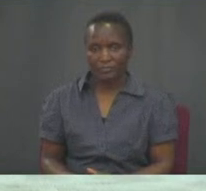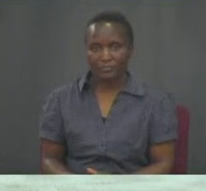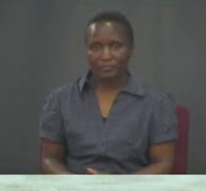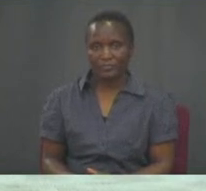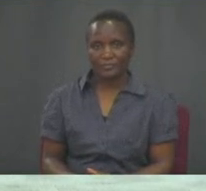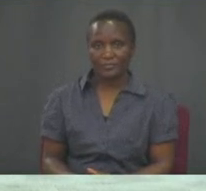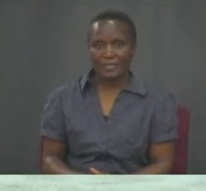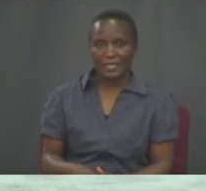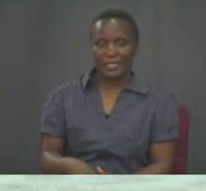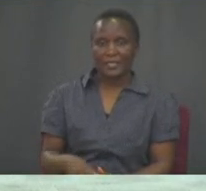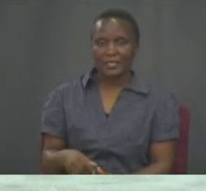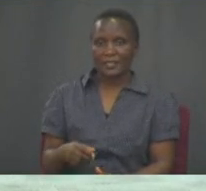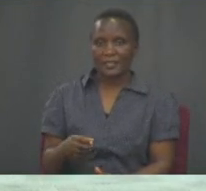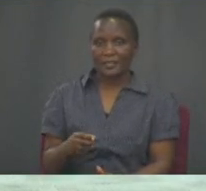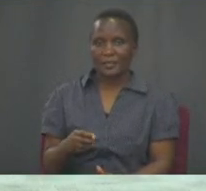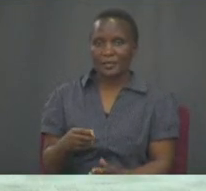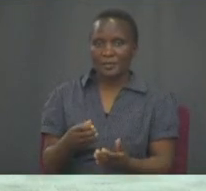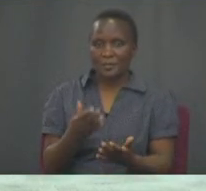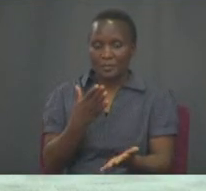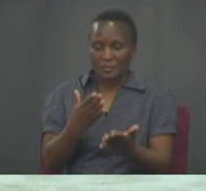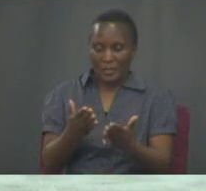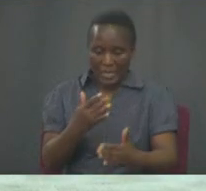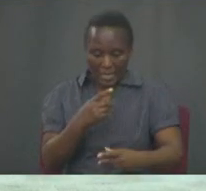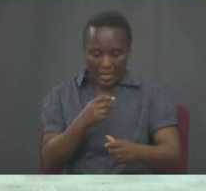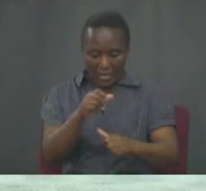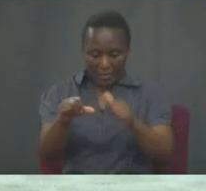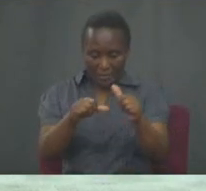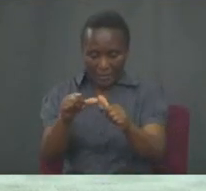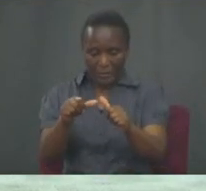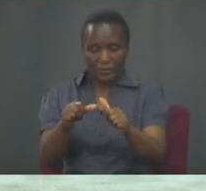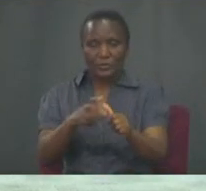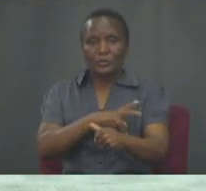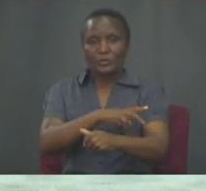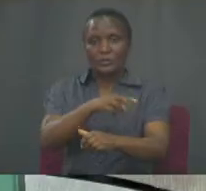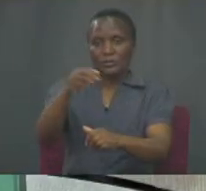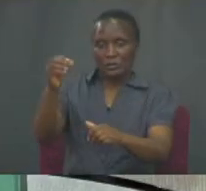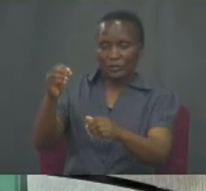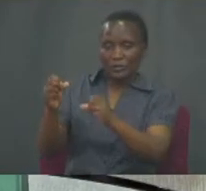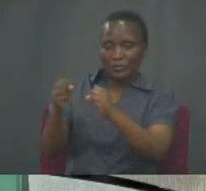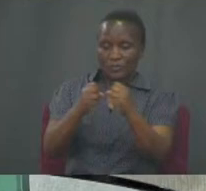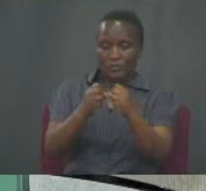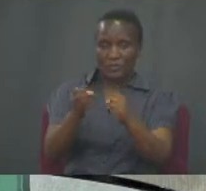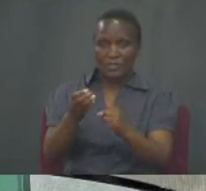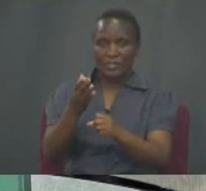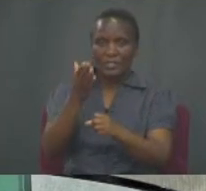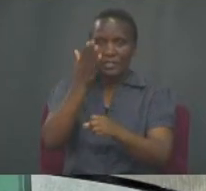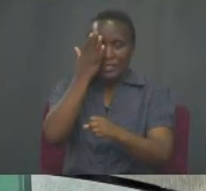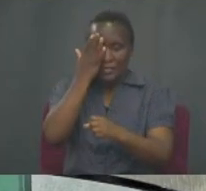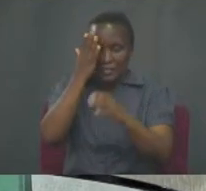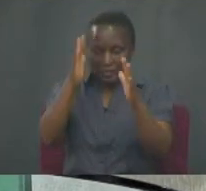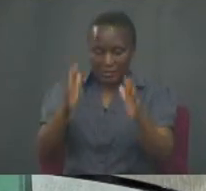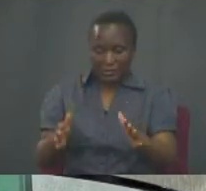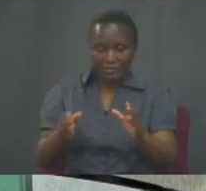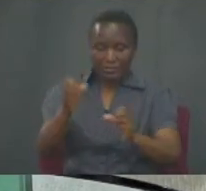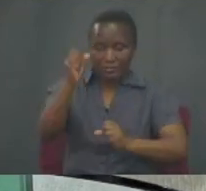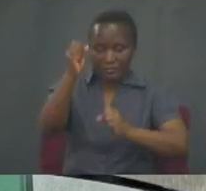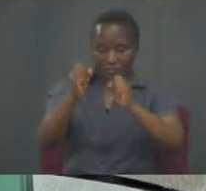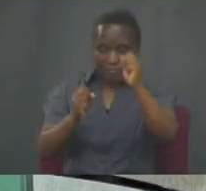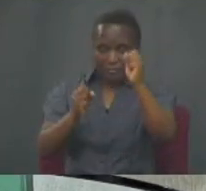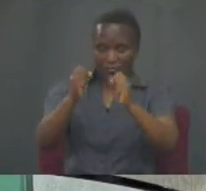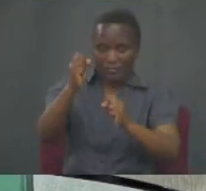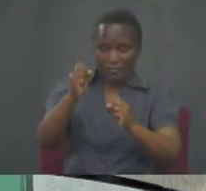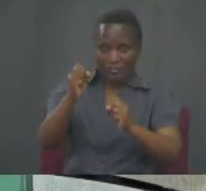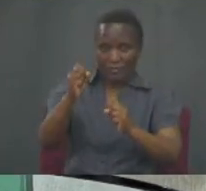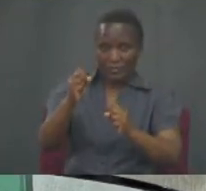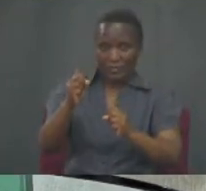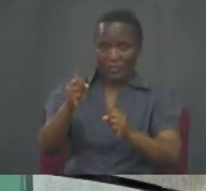You are yet to go for war. The soldiers of Israel, with their Barak and their Deborah, they are yet to